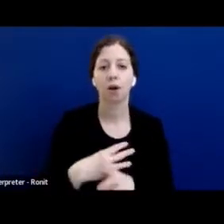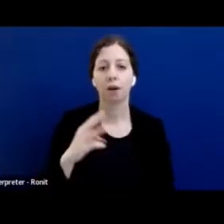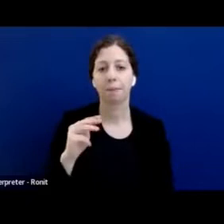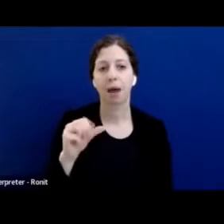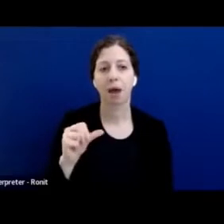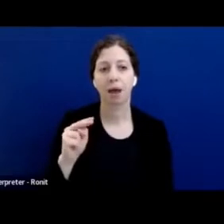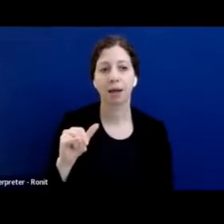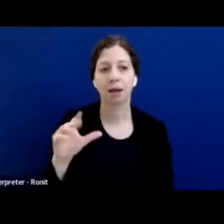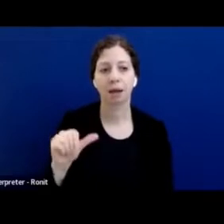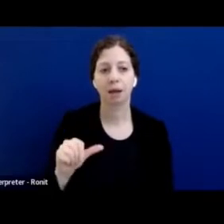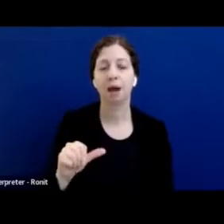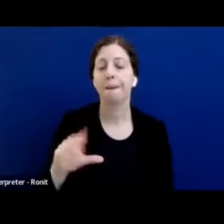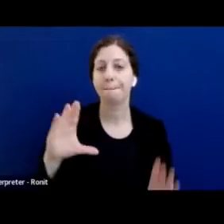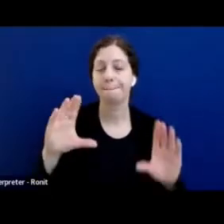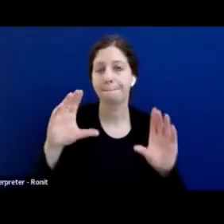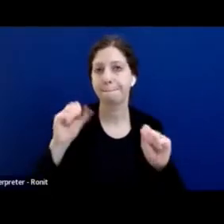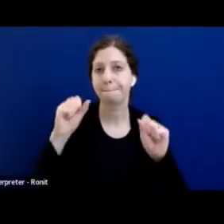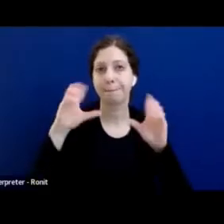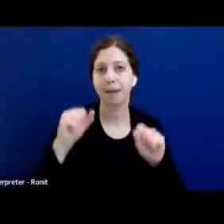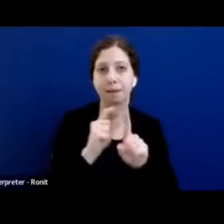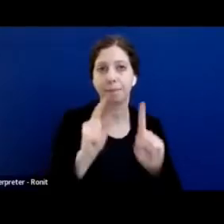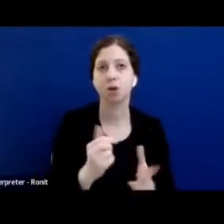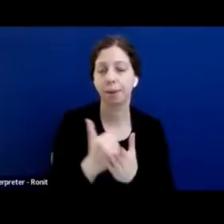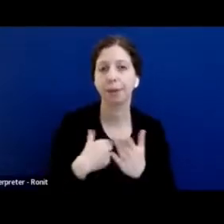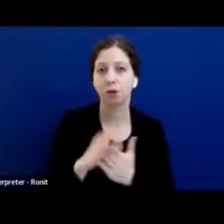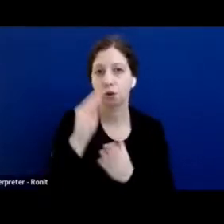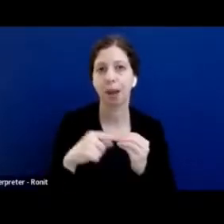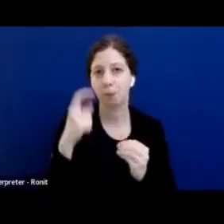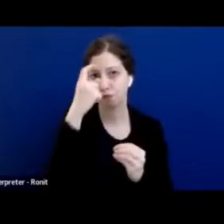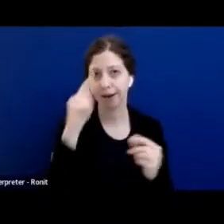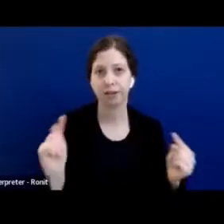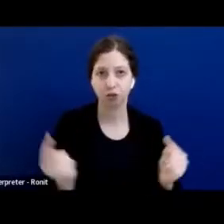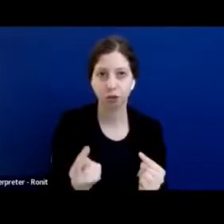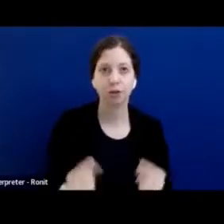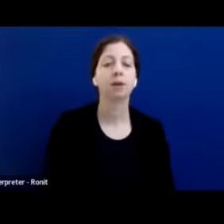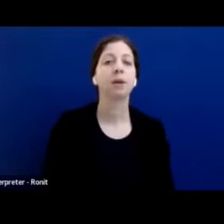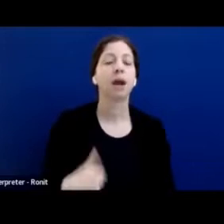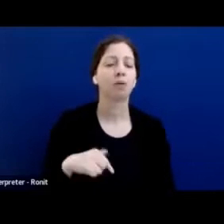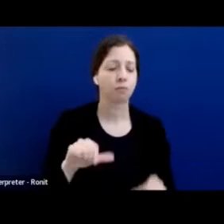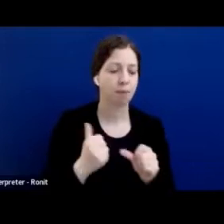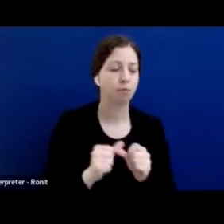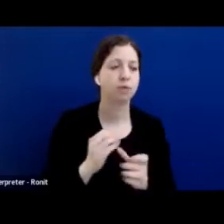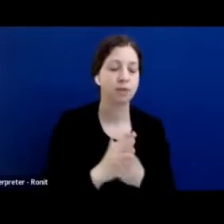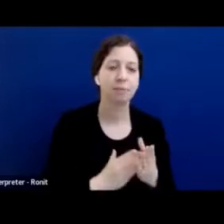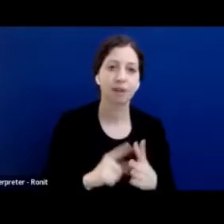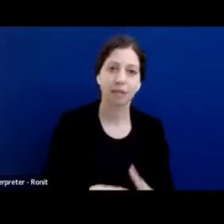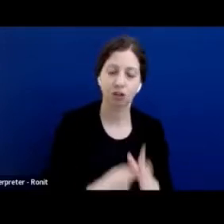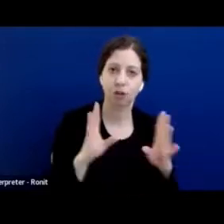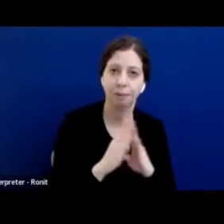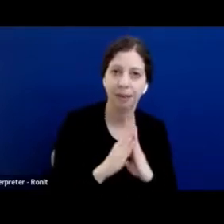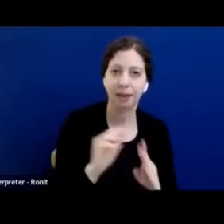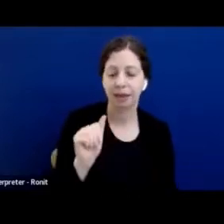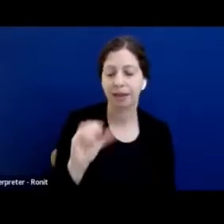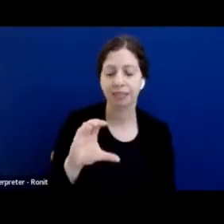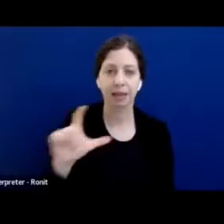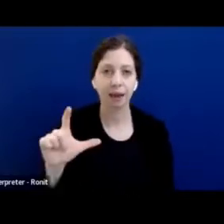amazing mentor in helping me learn about brain injury, helping me learn. I remember at some of those initial meetings, even ACL,